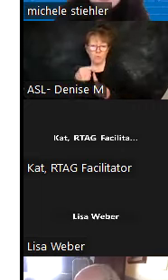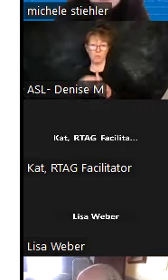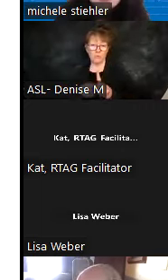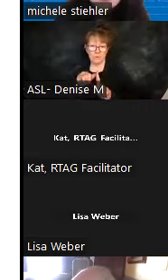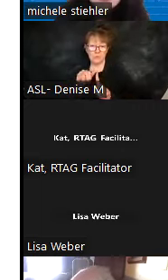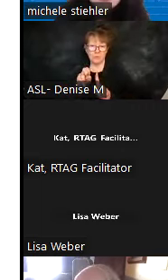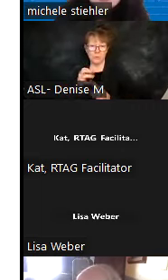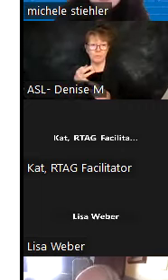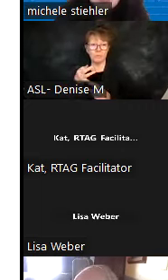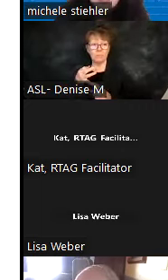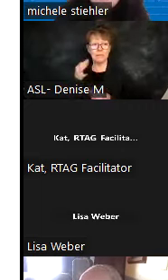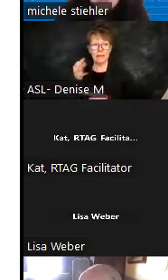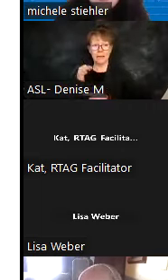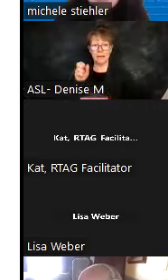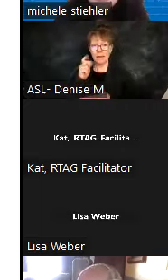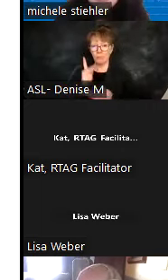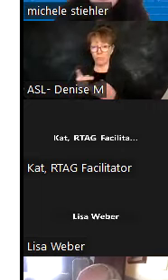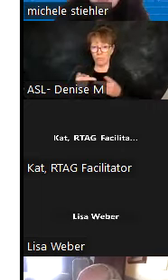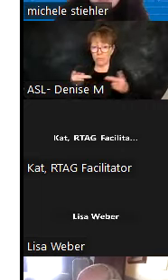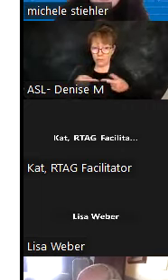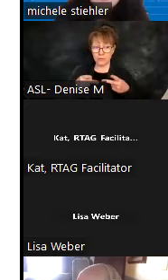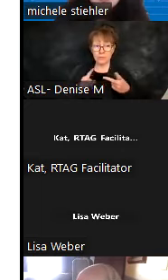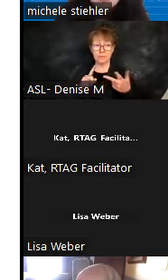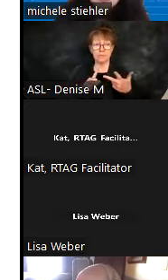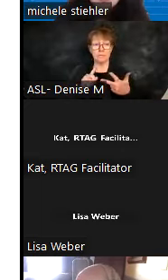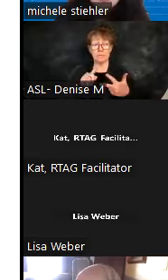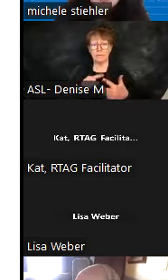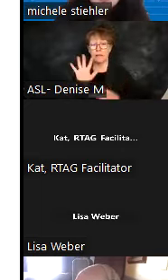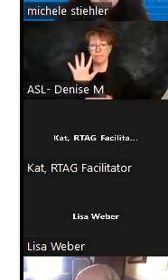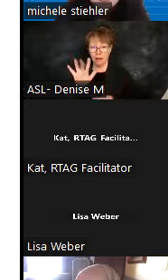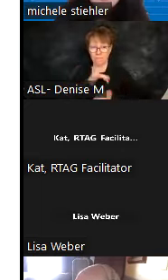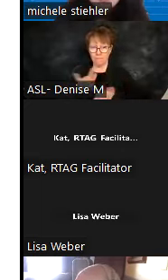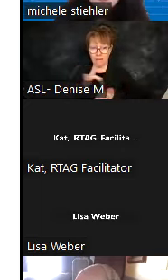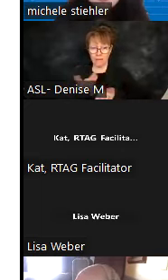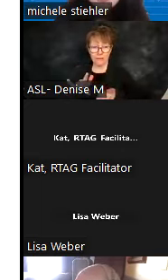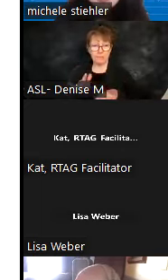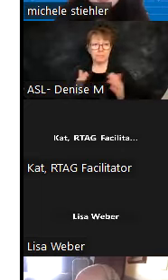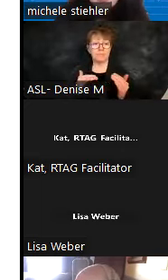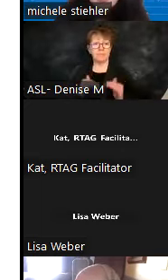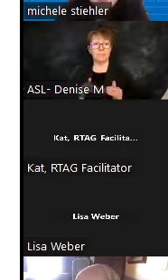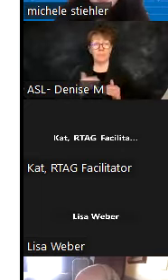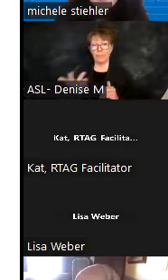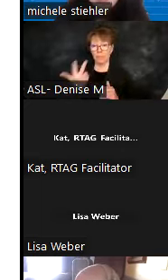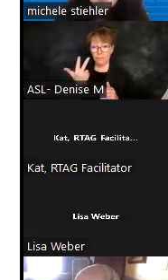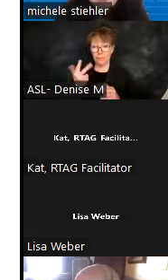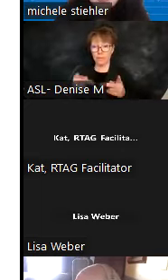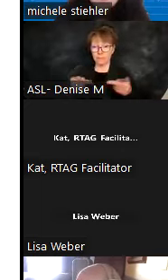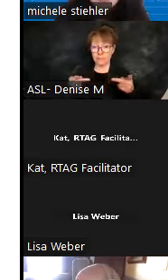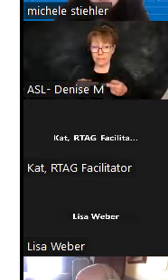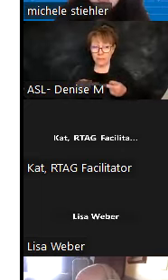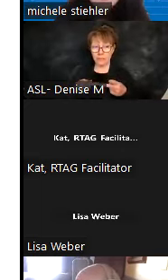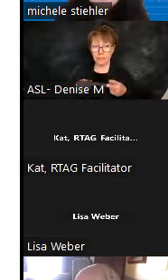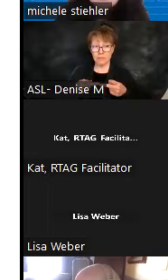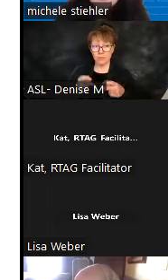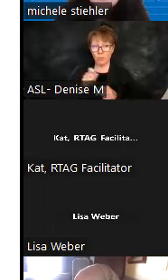approved positions. 5 positions are vacant. 3 positions are being worked on